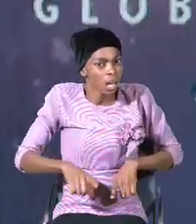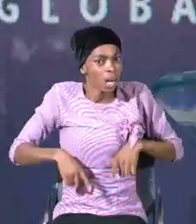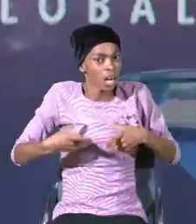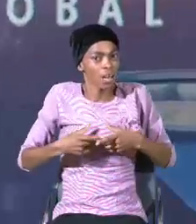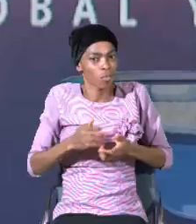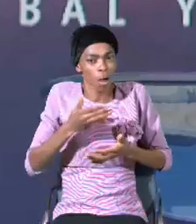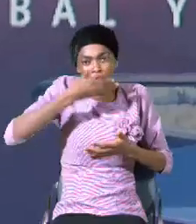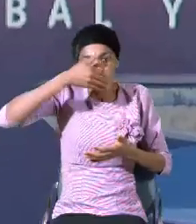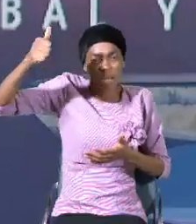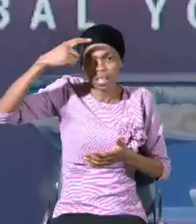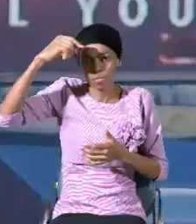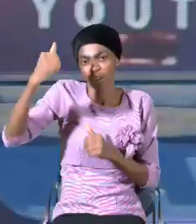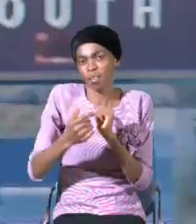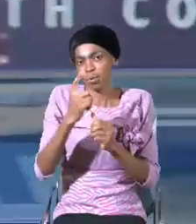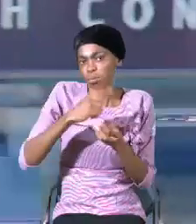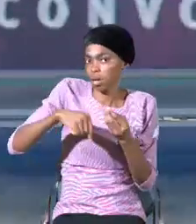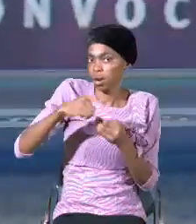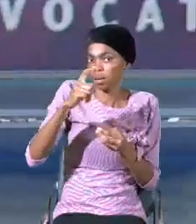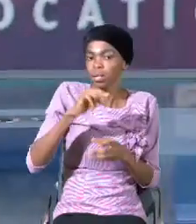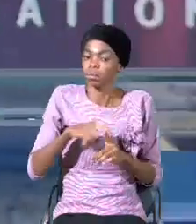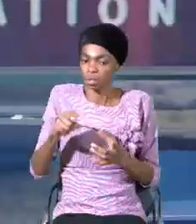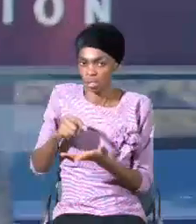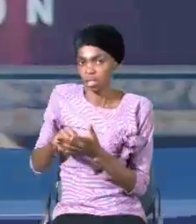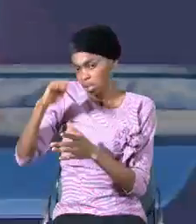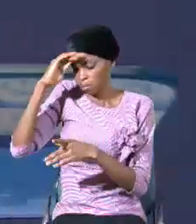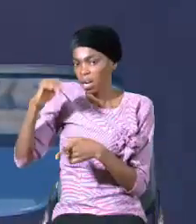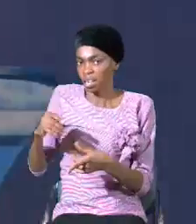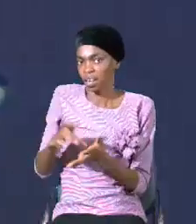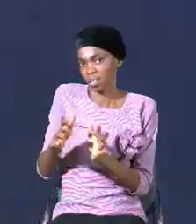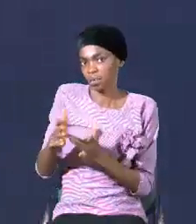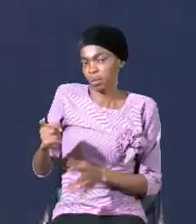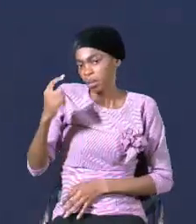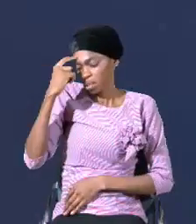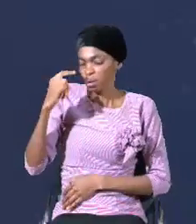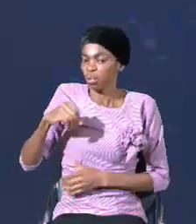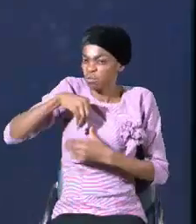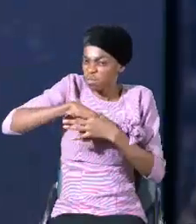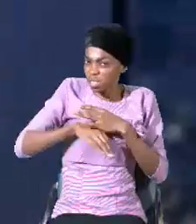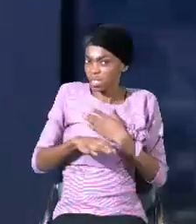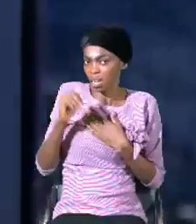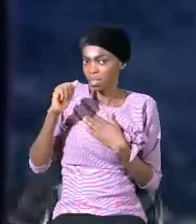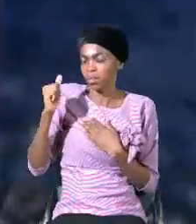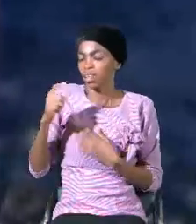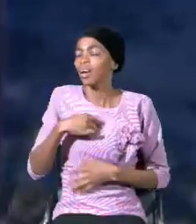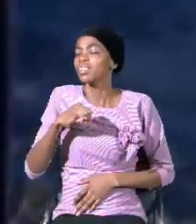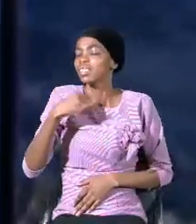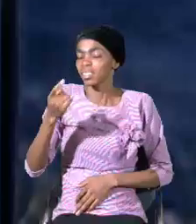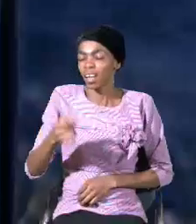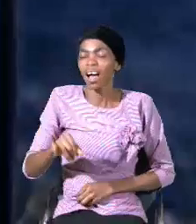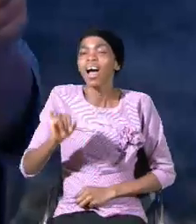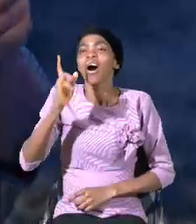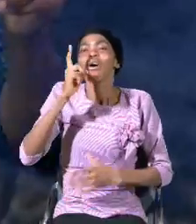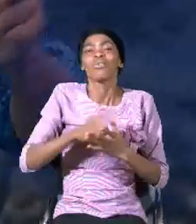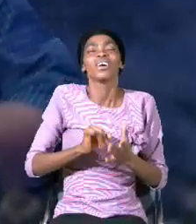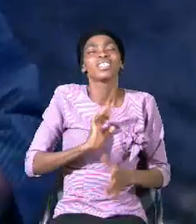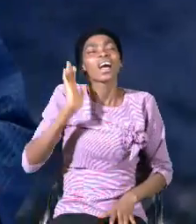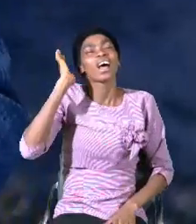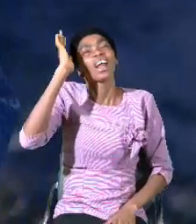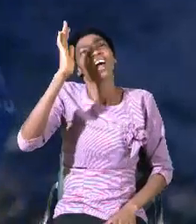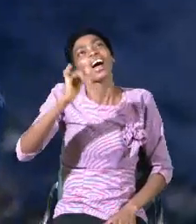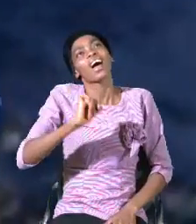But this one, he thought within himself, saying, what shall I do?